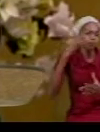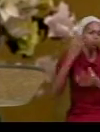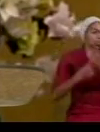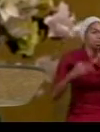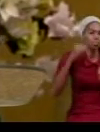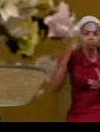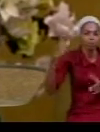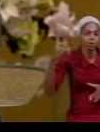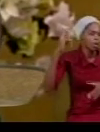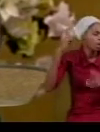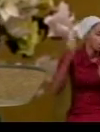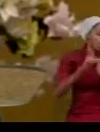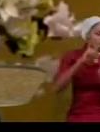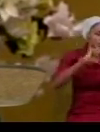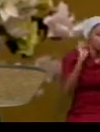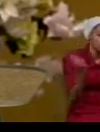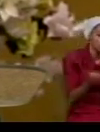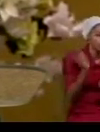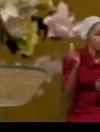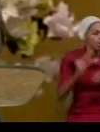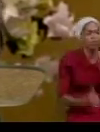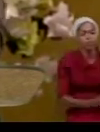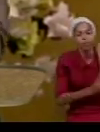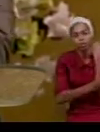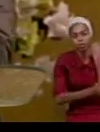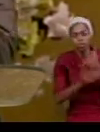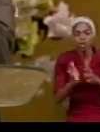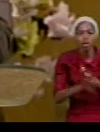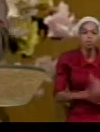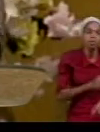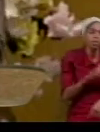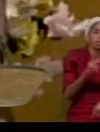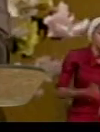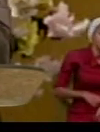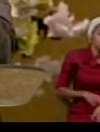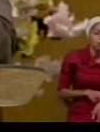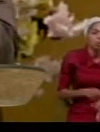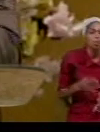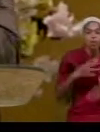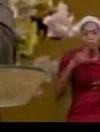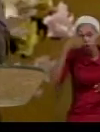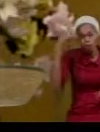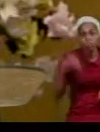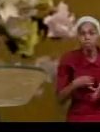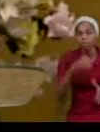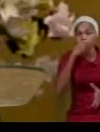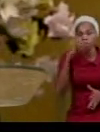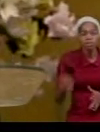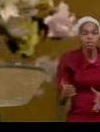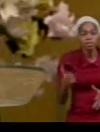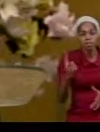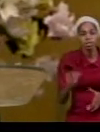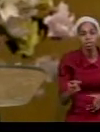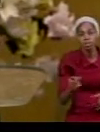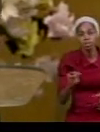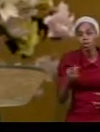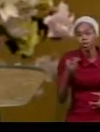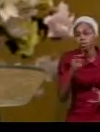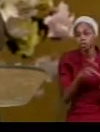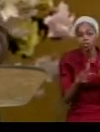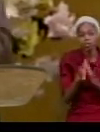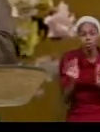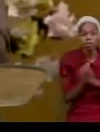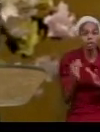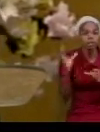us, we should know that Christ died for them. He is the Lamb of God that takes away the sin of the world. And that is the